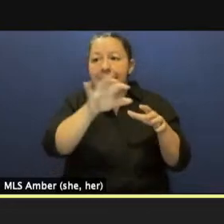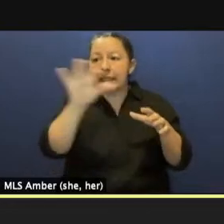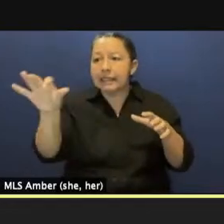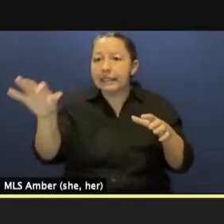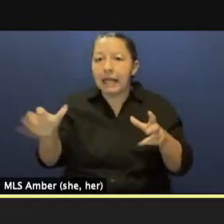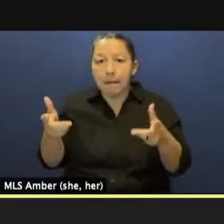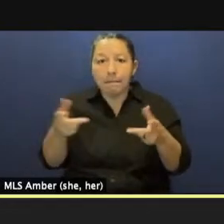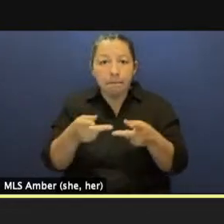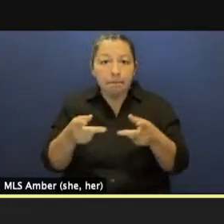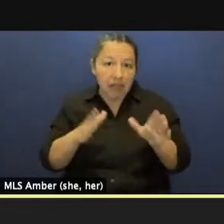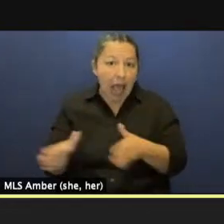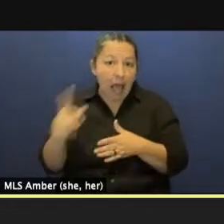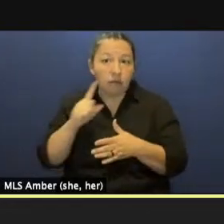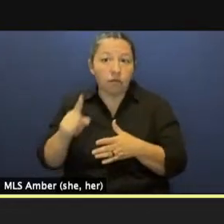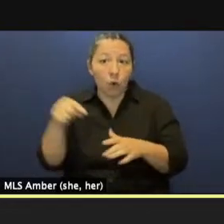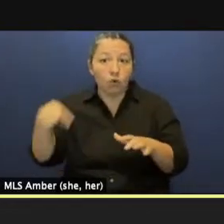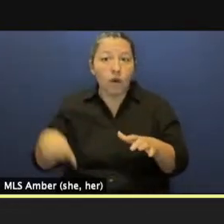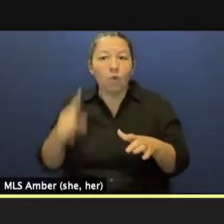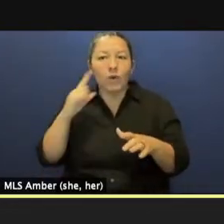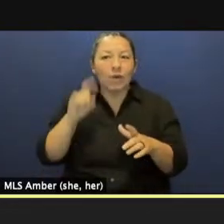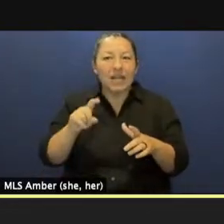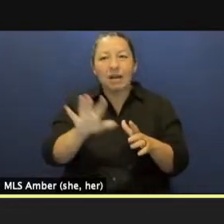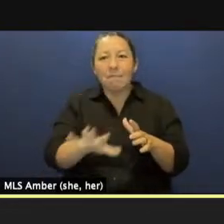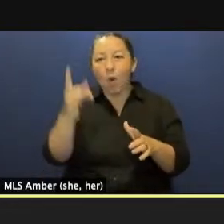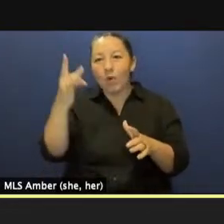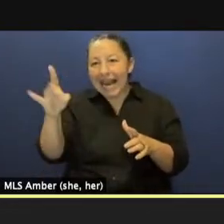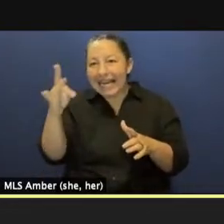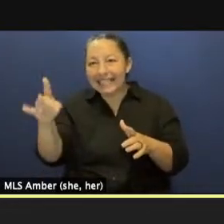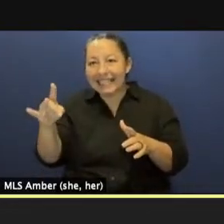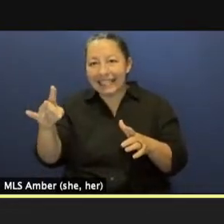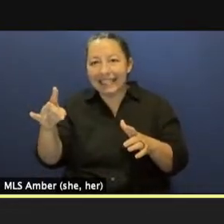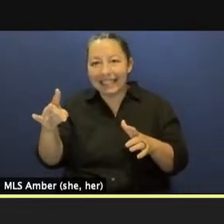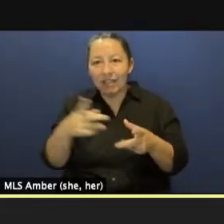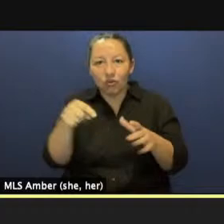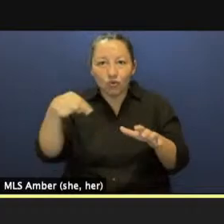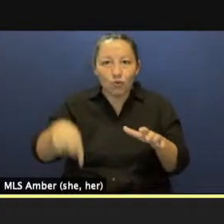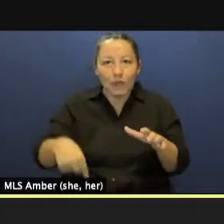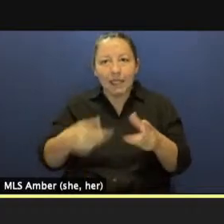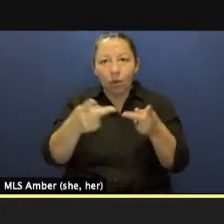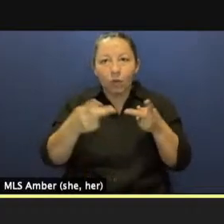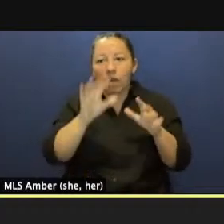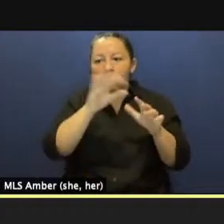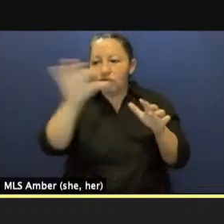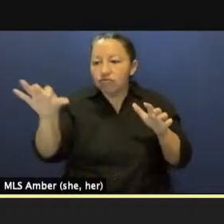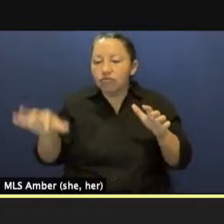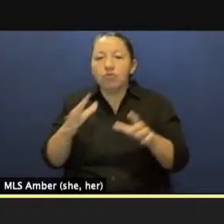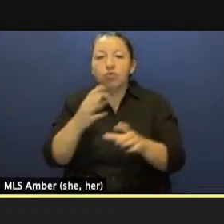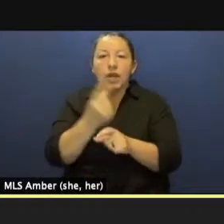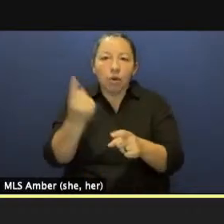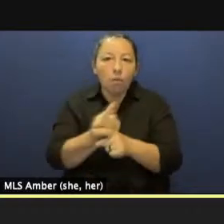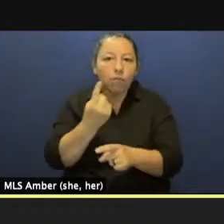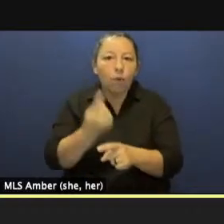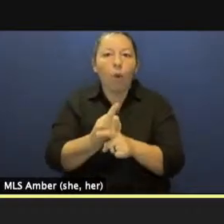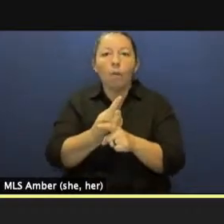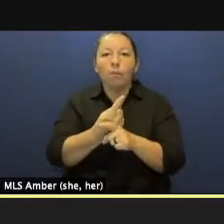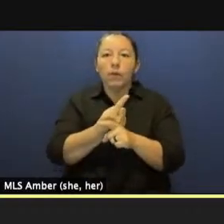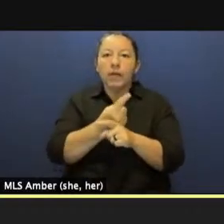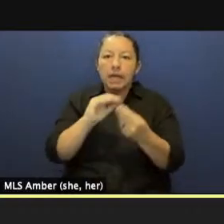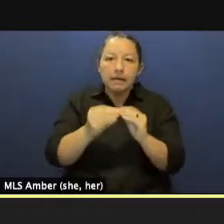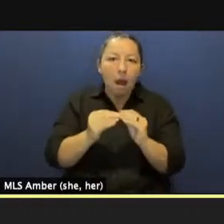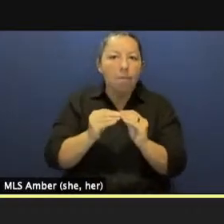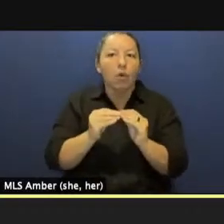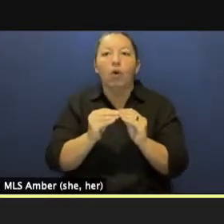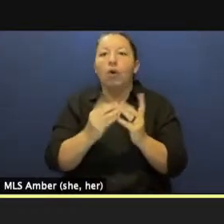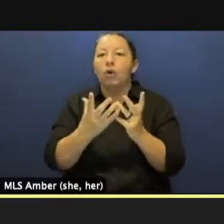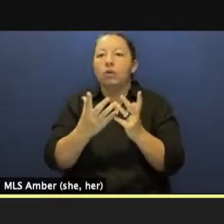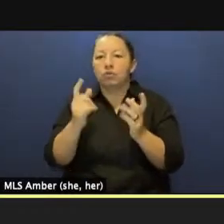18 in order to be able to get the right statistical makeup in order to make our determinations about the different ice stability regions